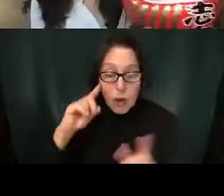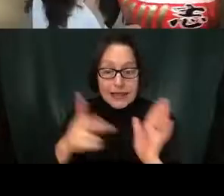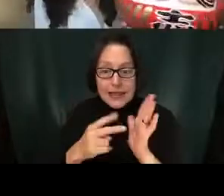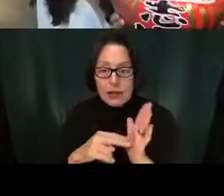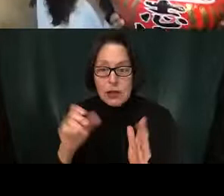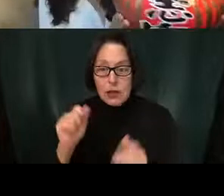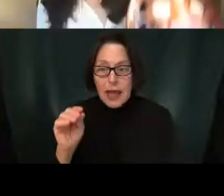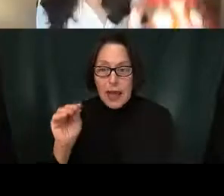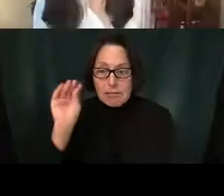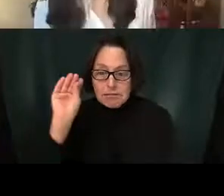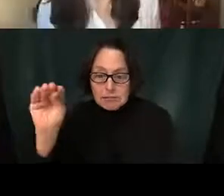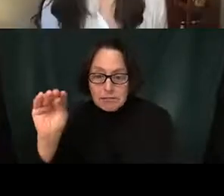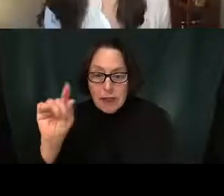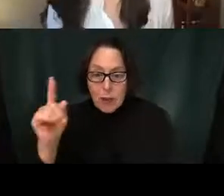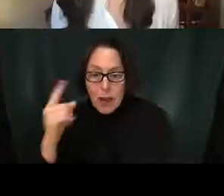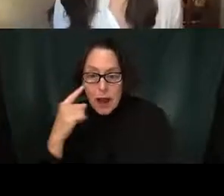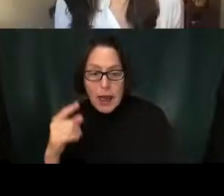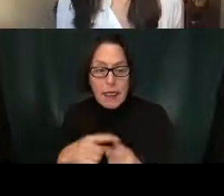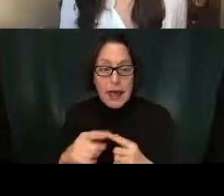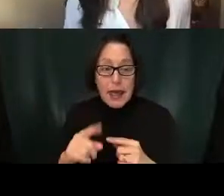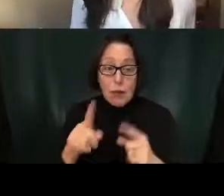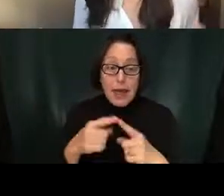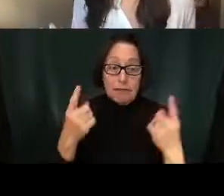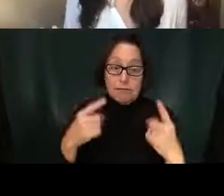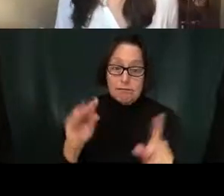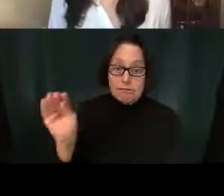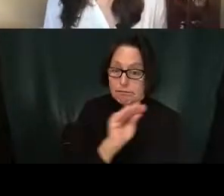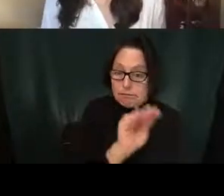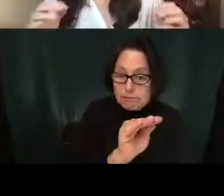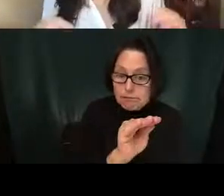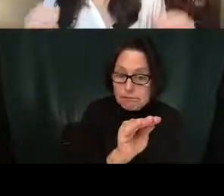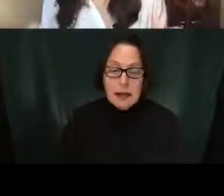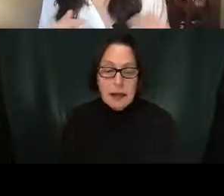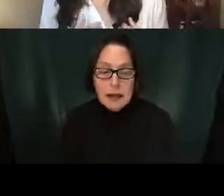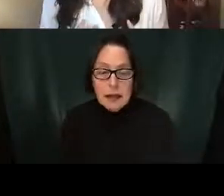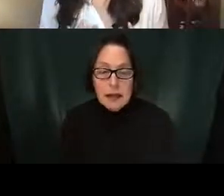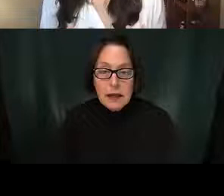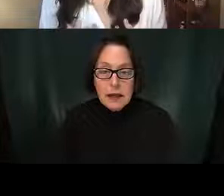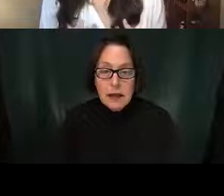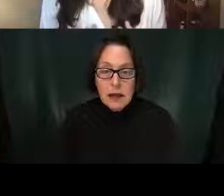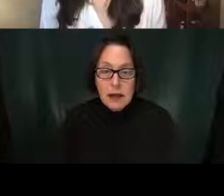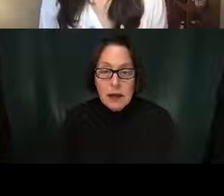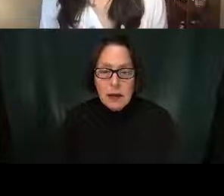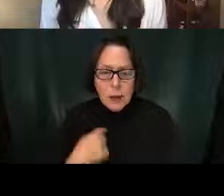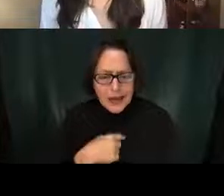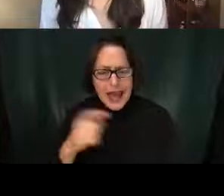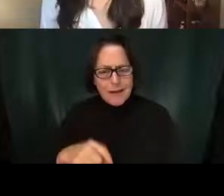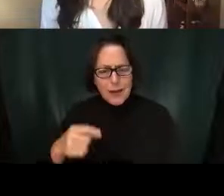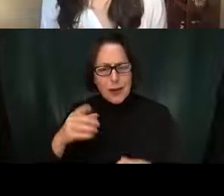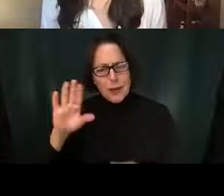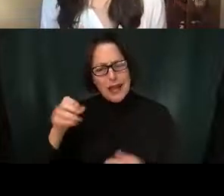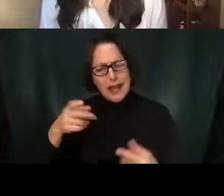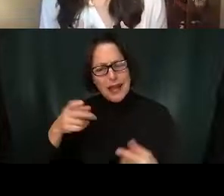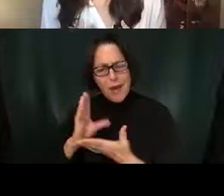the right eye when you achieve it. And it's an important reminder that we need to be okay with the struggle for ourselves as